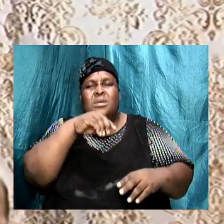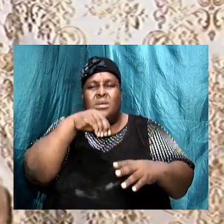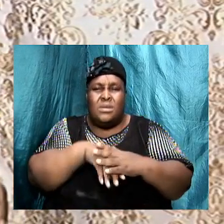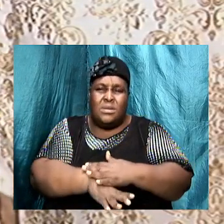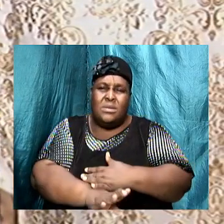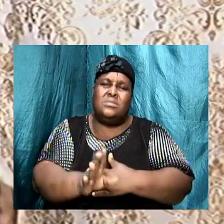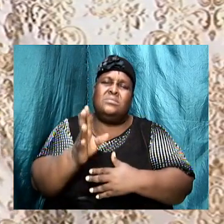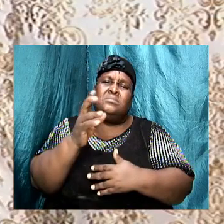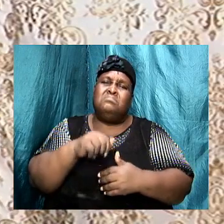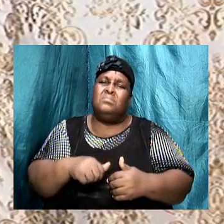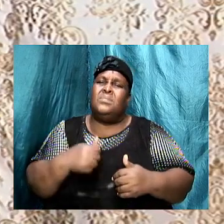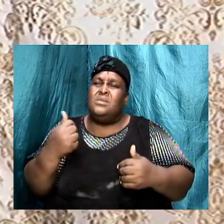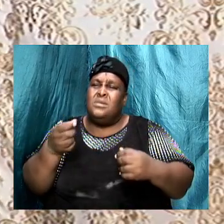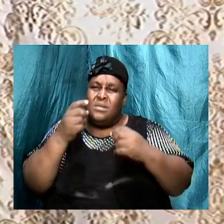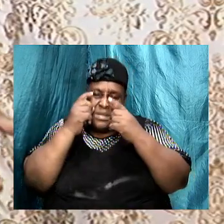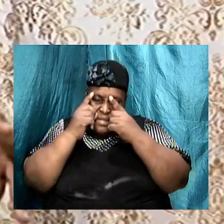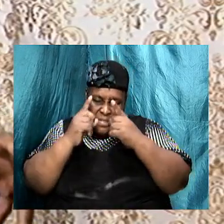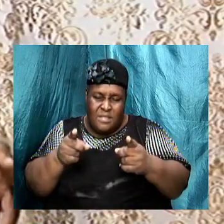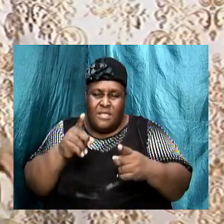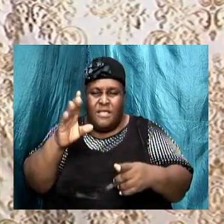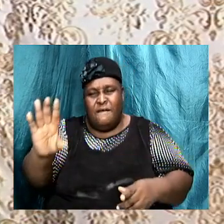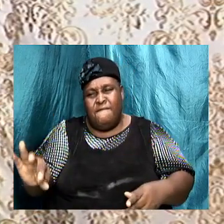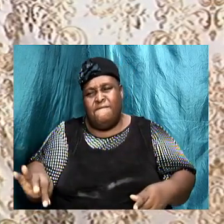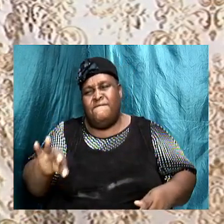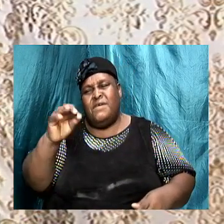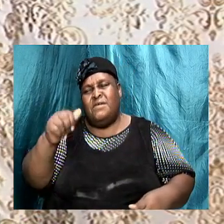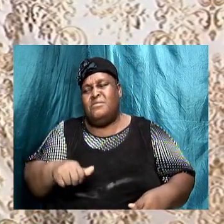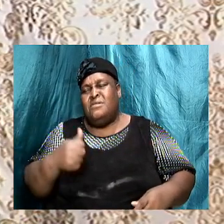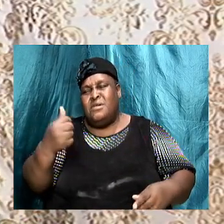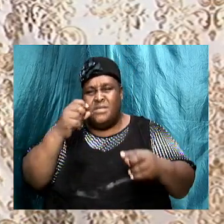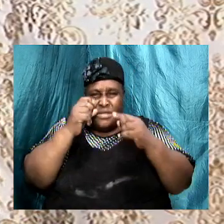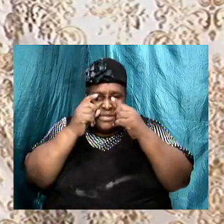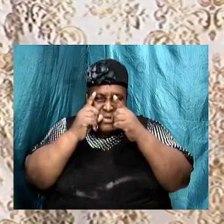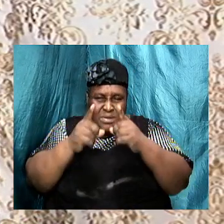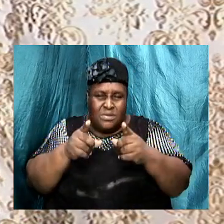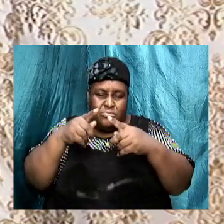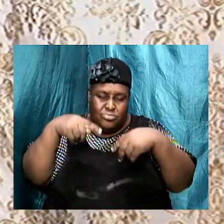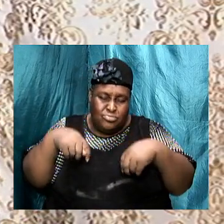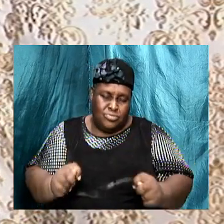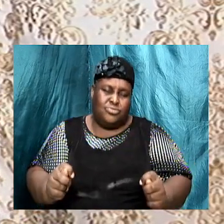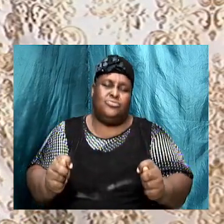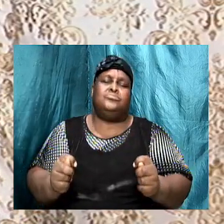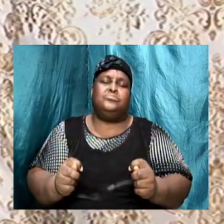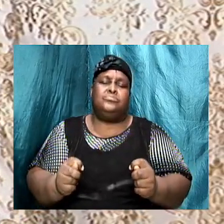the other doctrines, and we are going to find how these doctrines now try